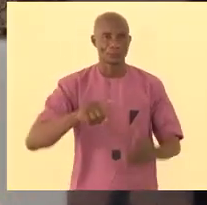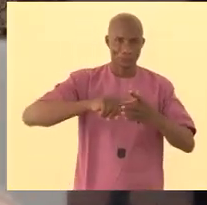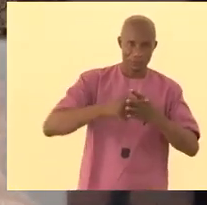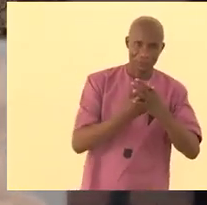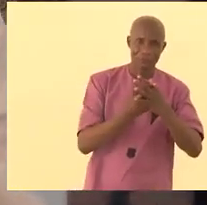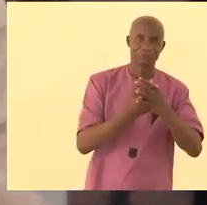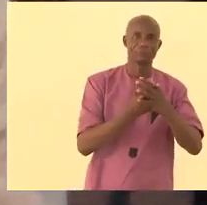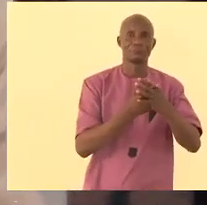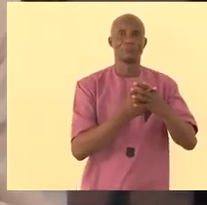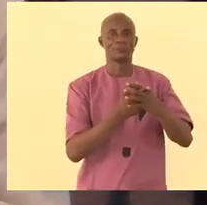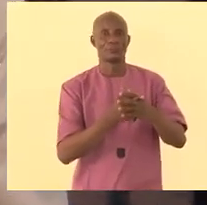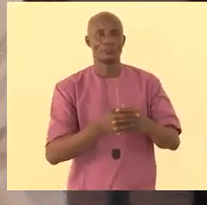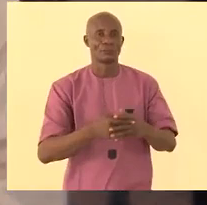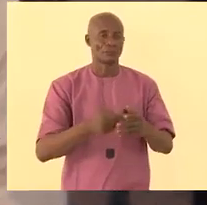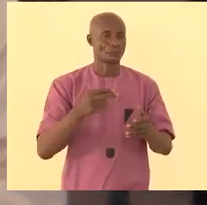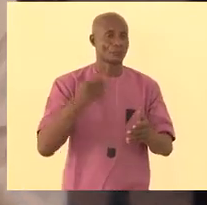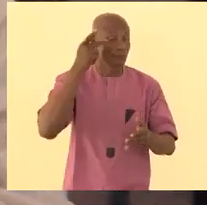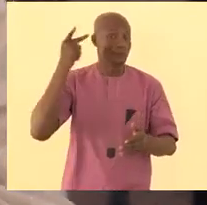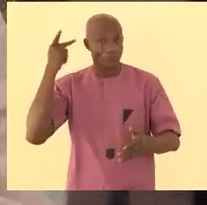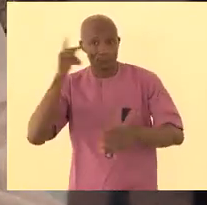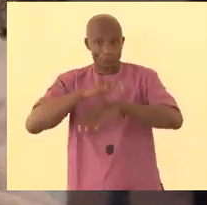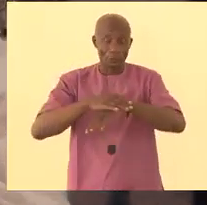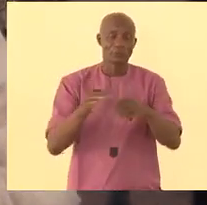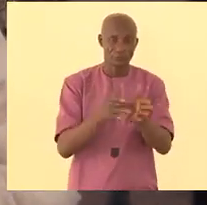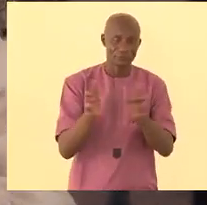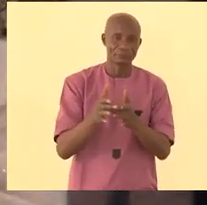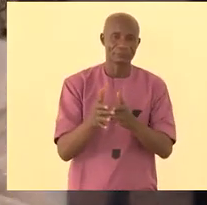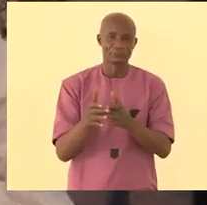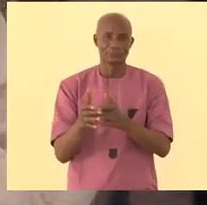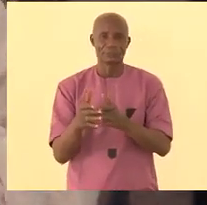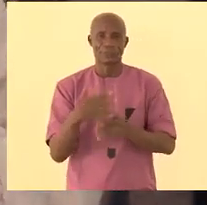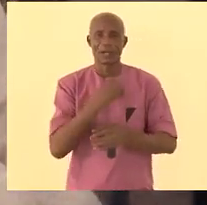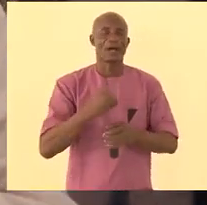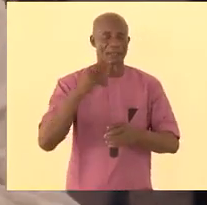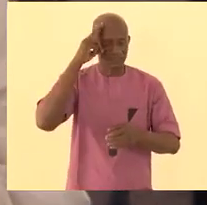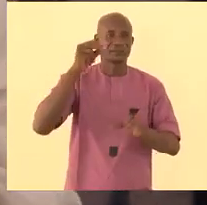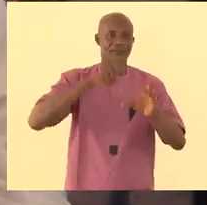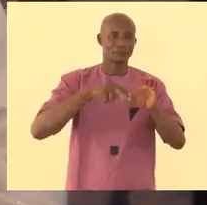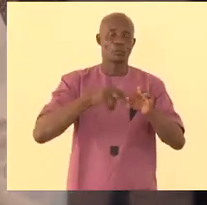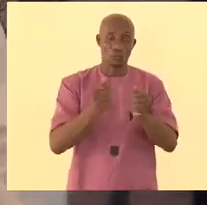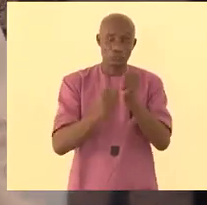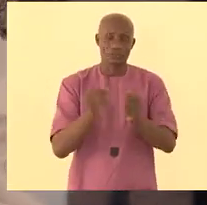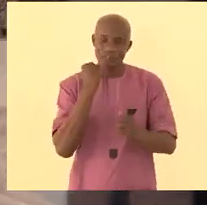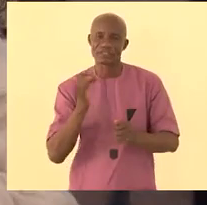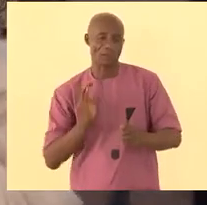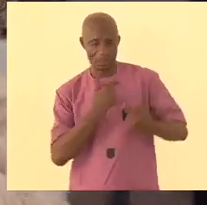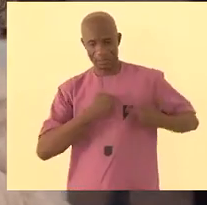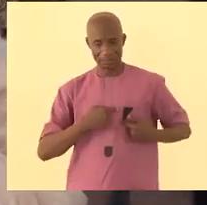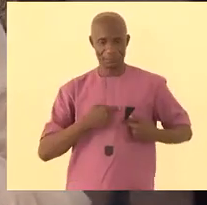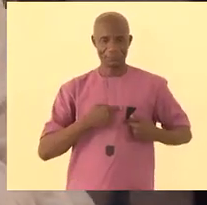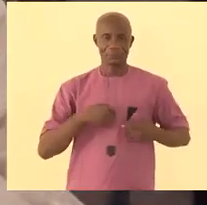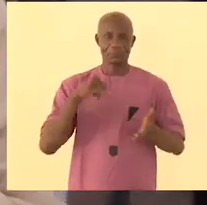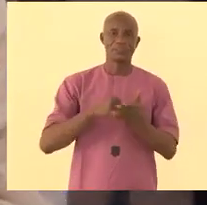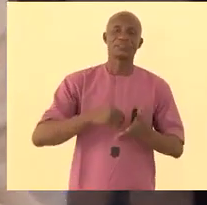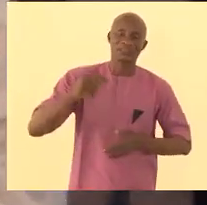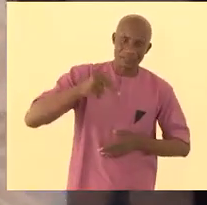Origin of Alexandria was reflecting on Jesus and his throne, which is our hearts. And he says,